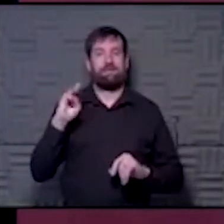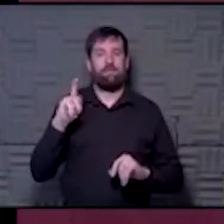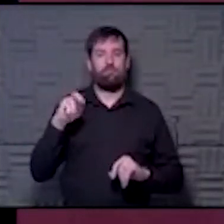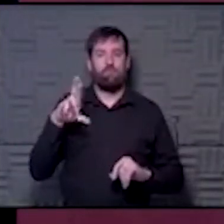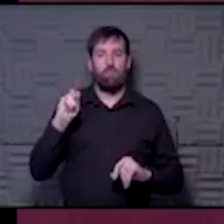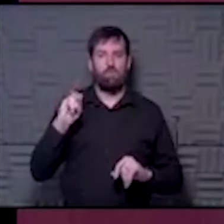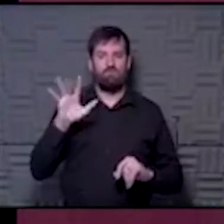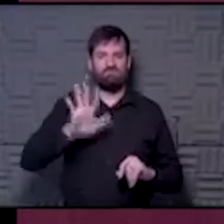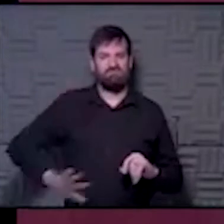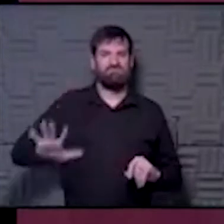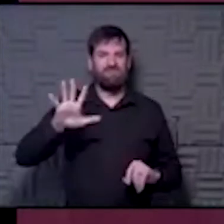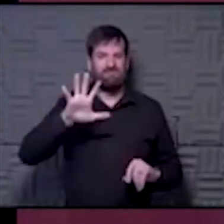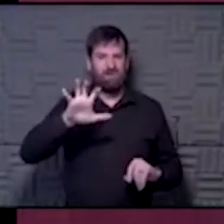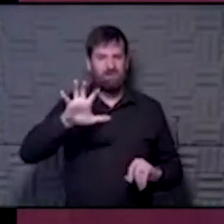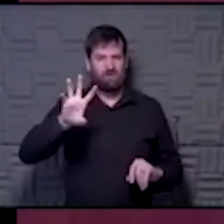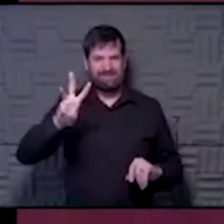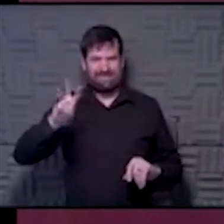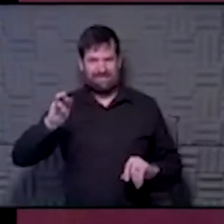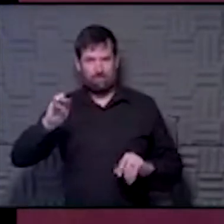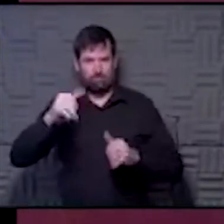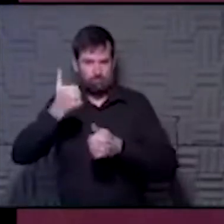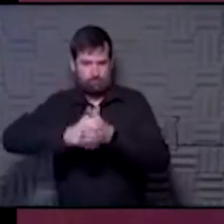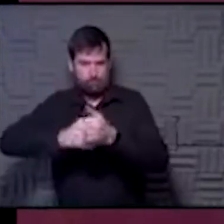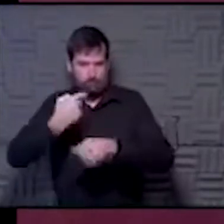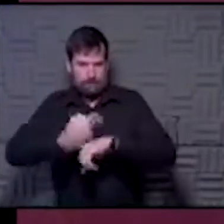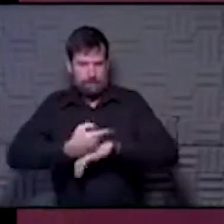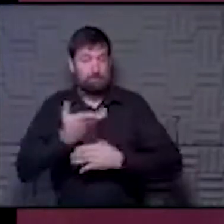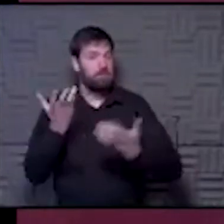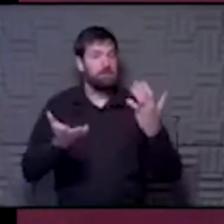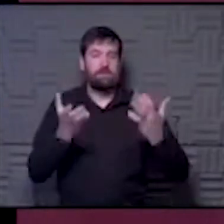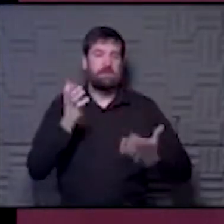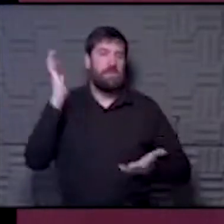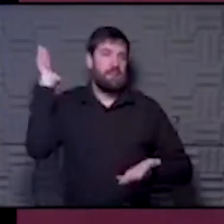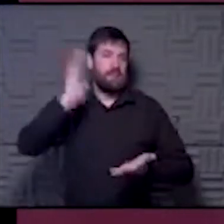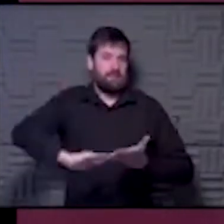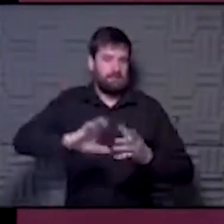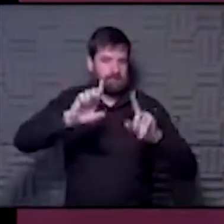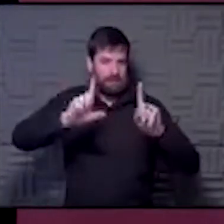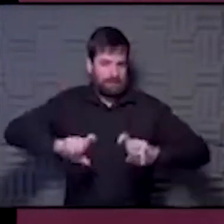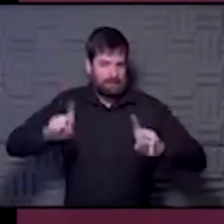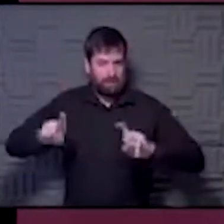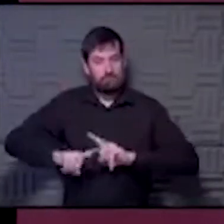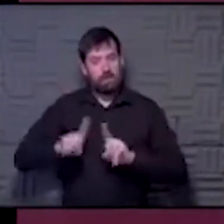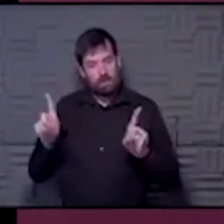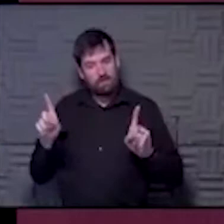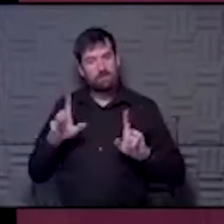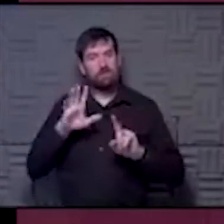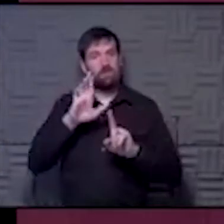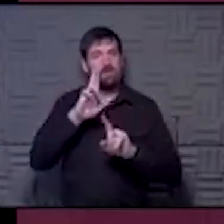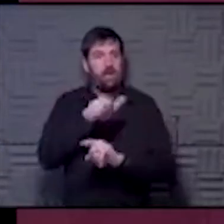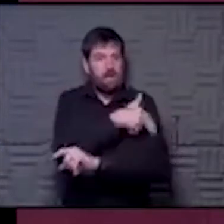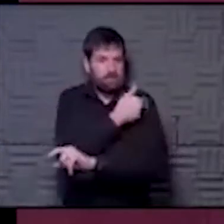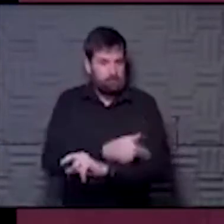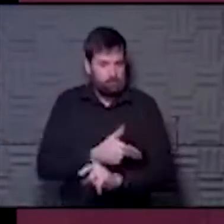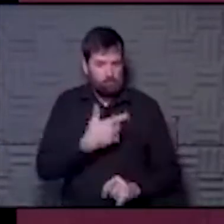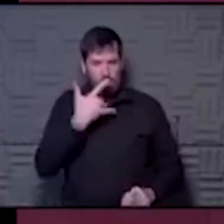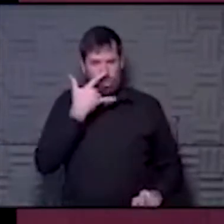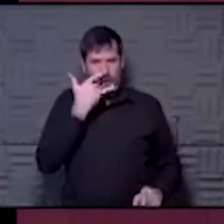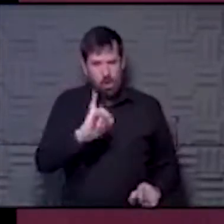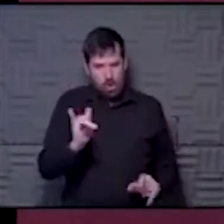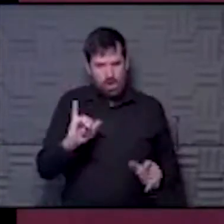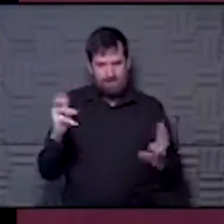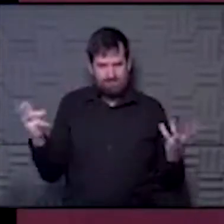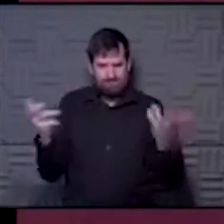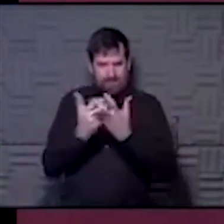and 600s per day. Now, you're right. There may not have been as much testing being done, but our hospitalizations look like that